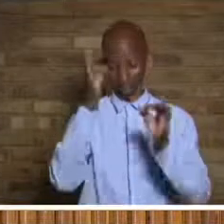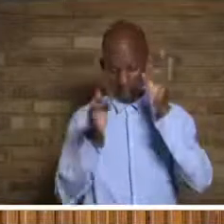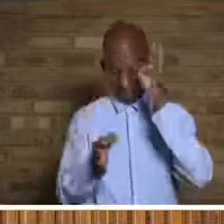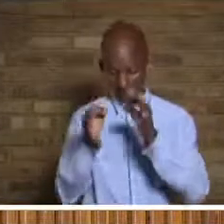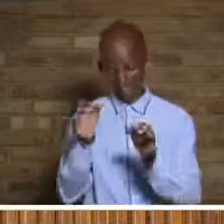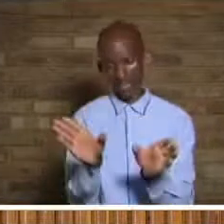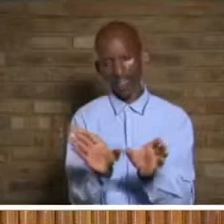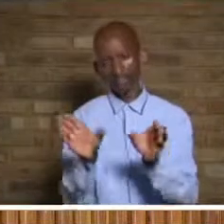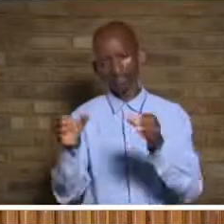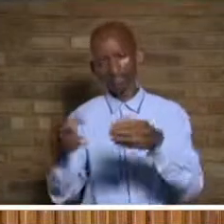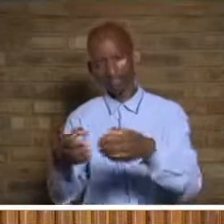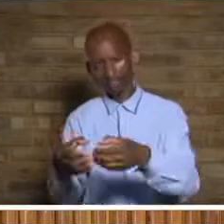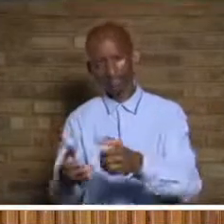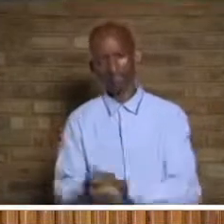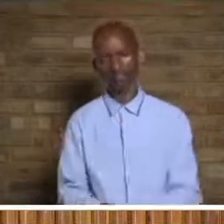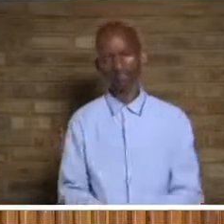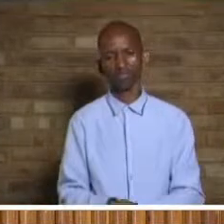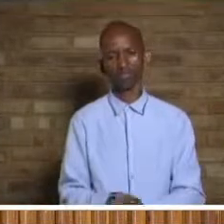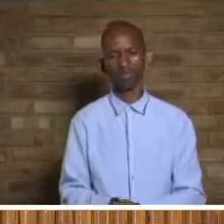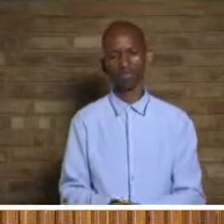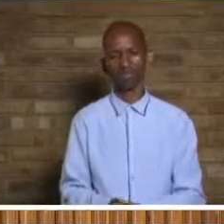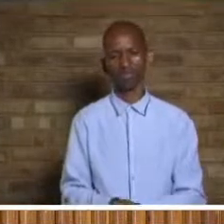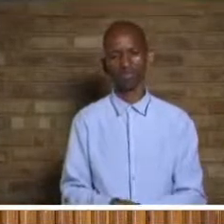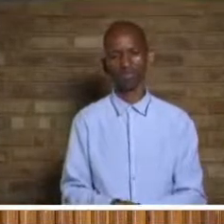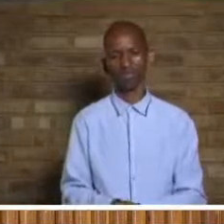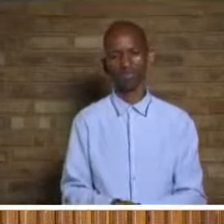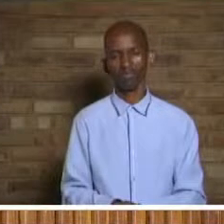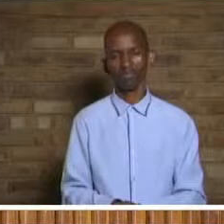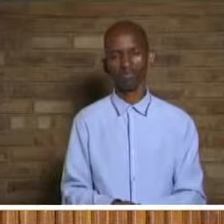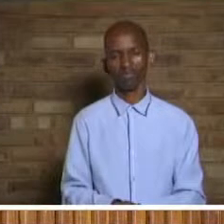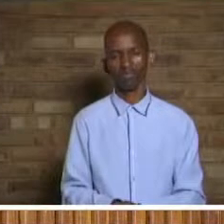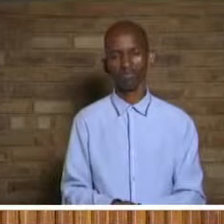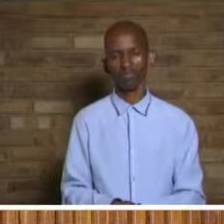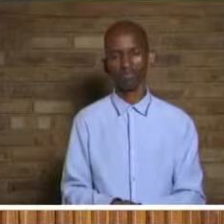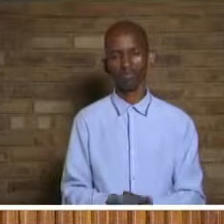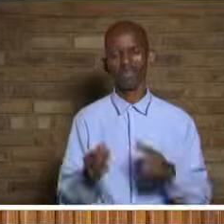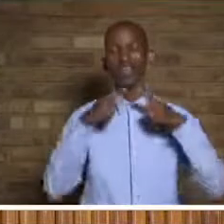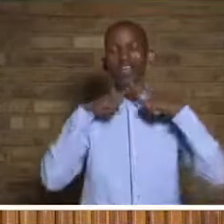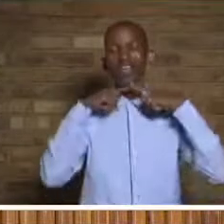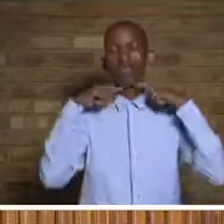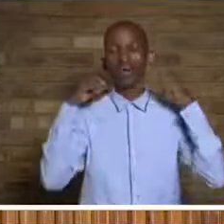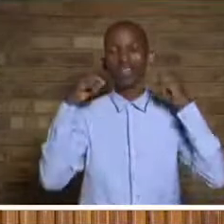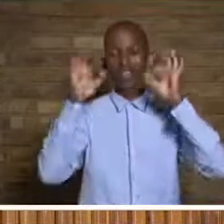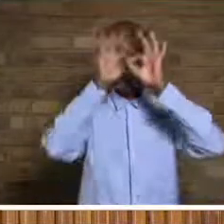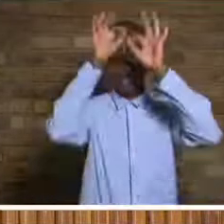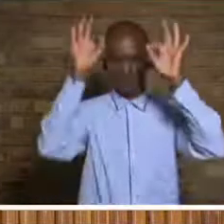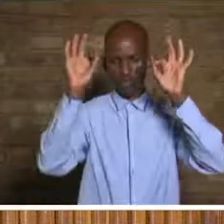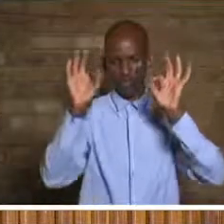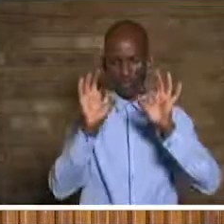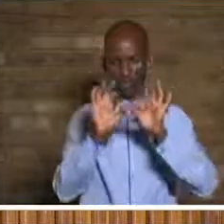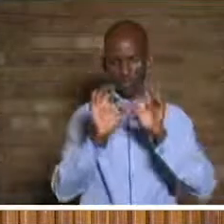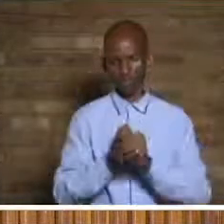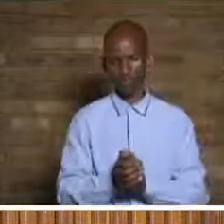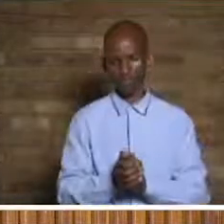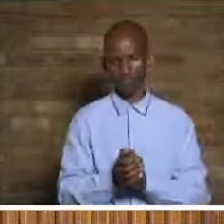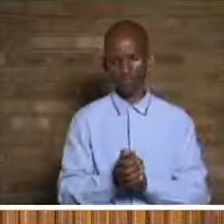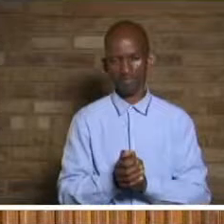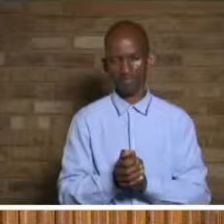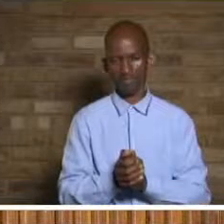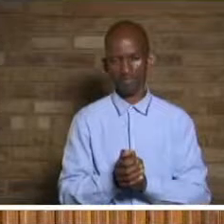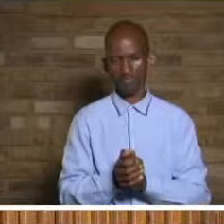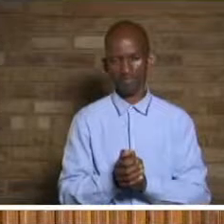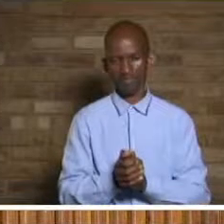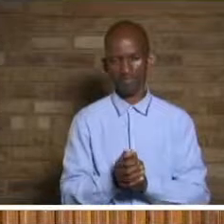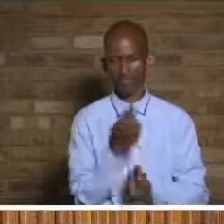parties, namaqembu ezombusazwe, pastors forum, abefundisi abakhona,